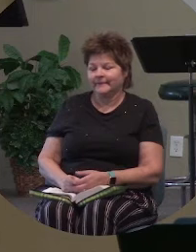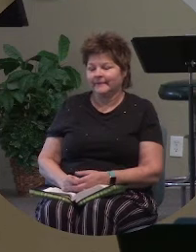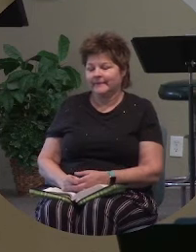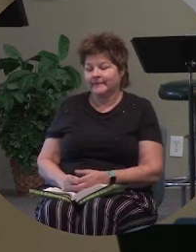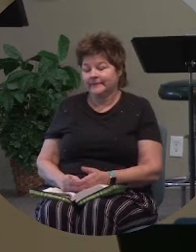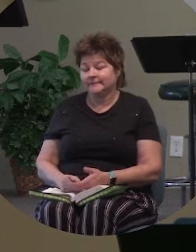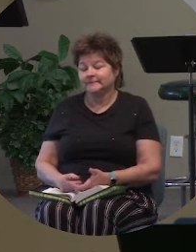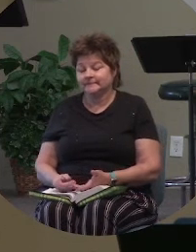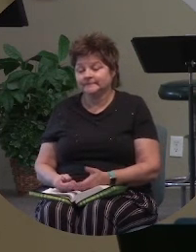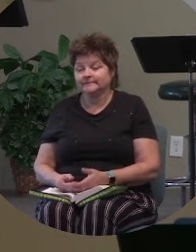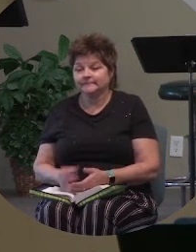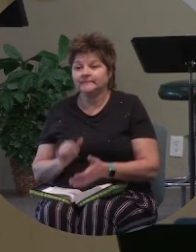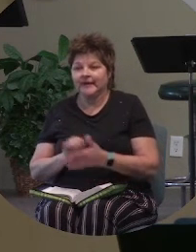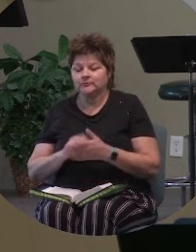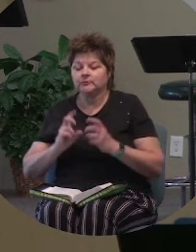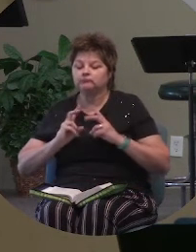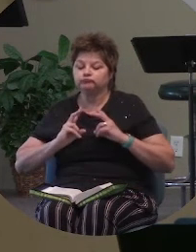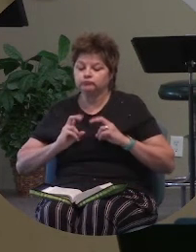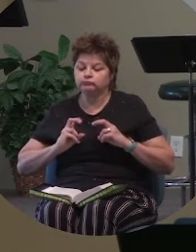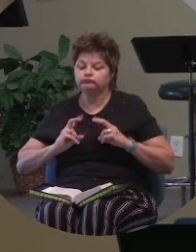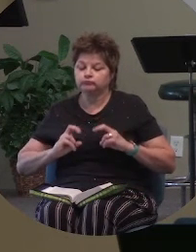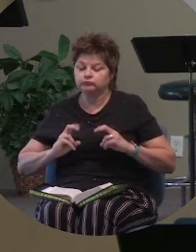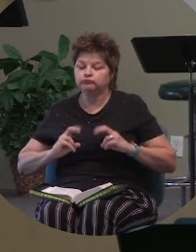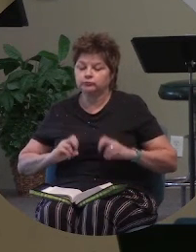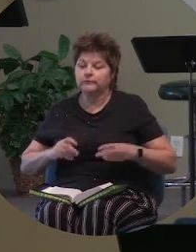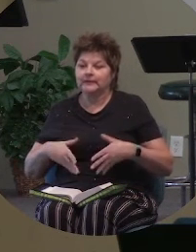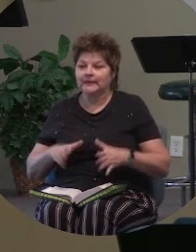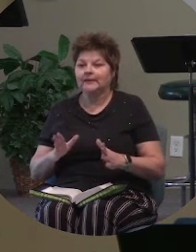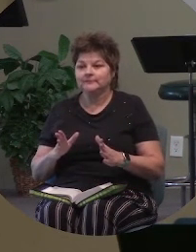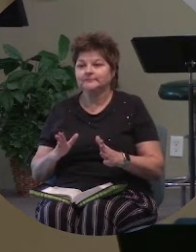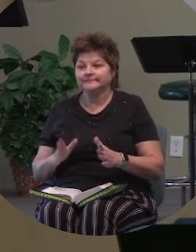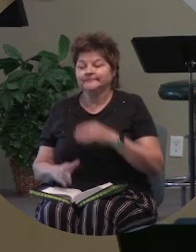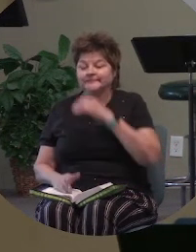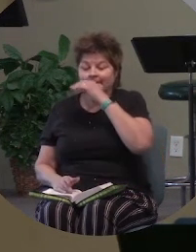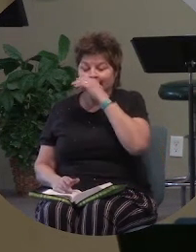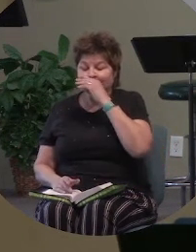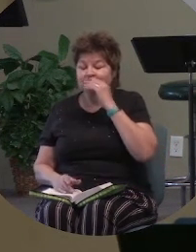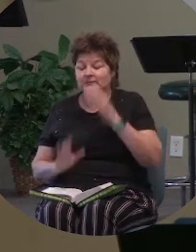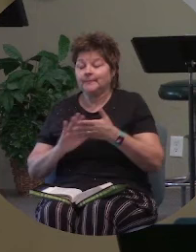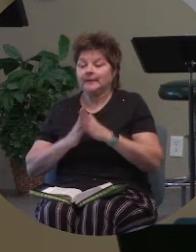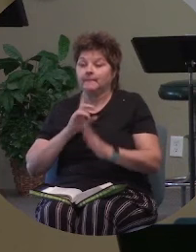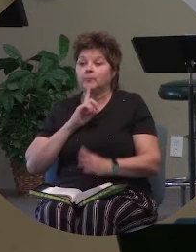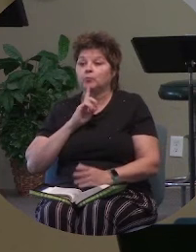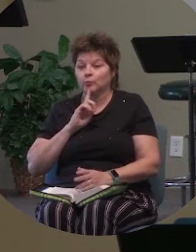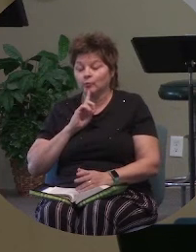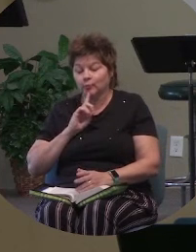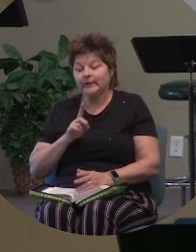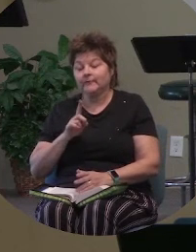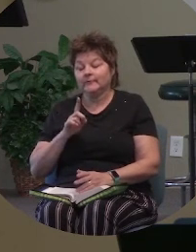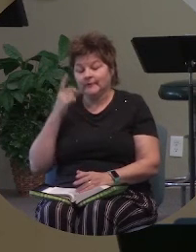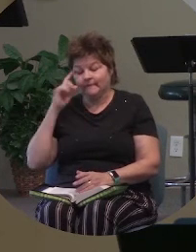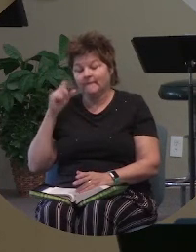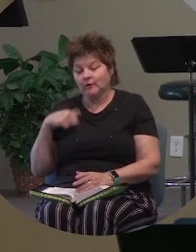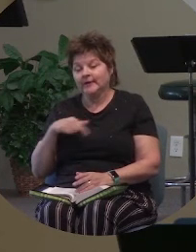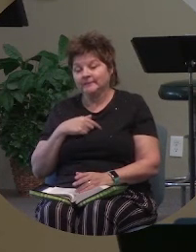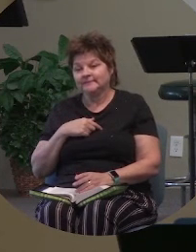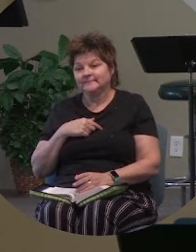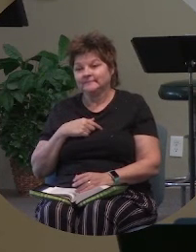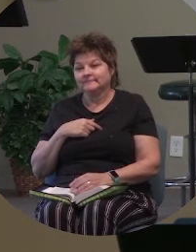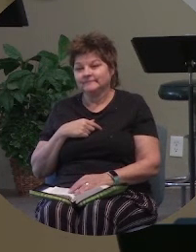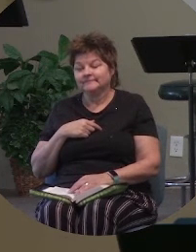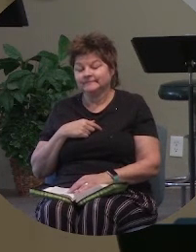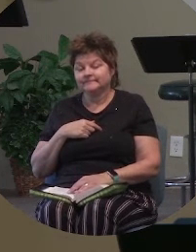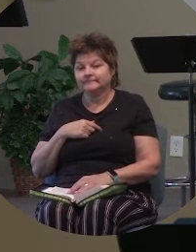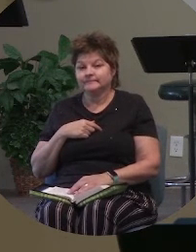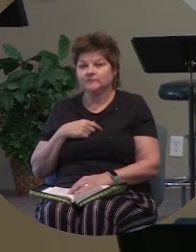And that's what the examination allows us to do, is to be real for us.